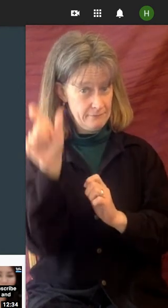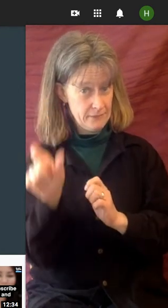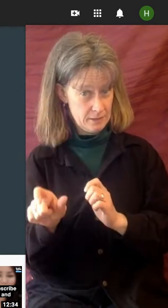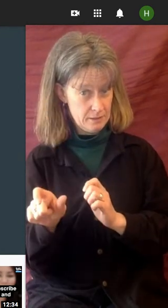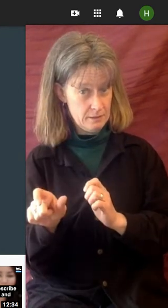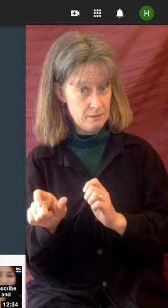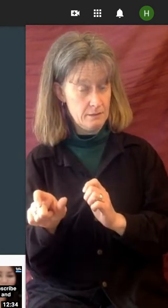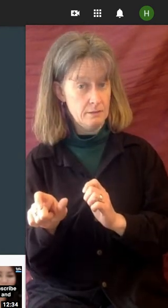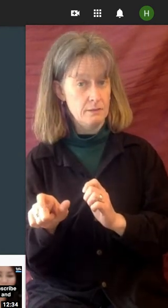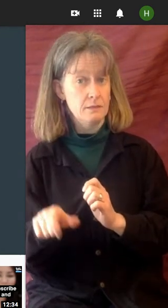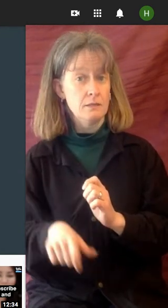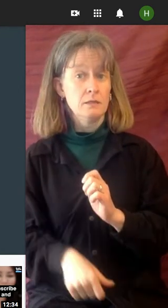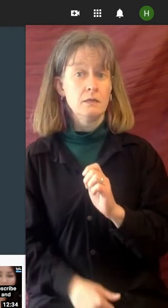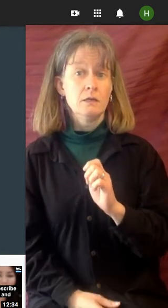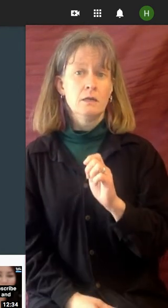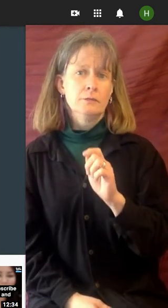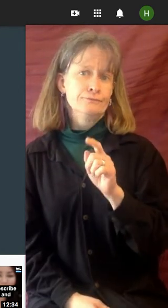either